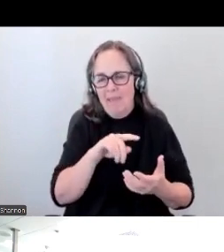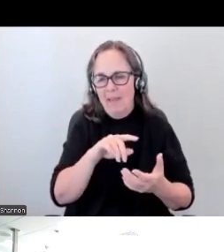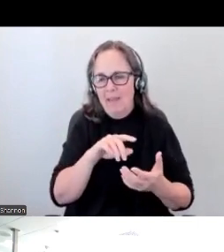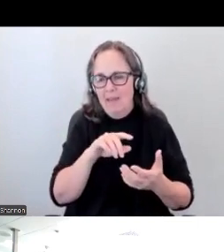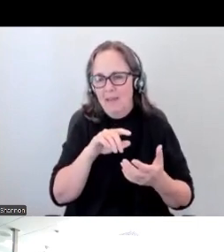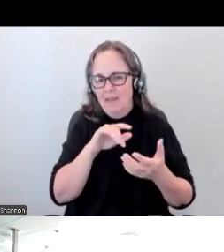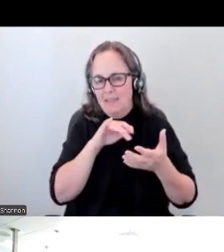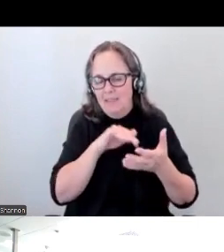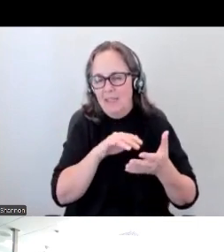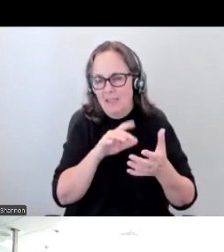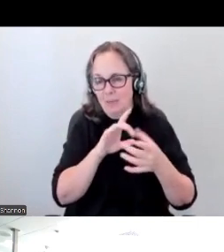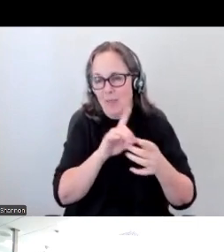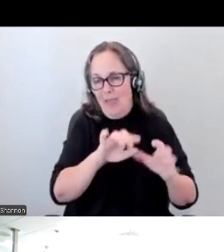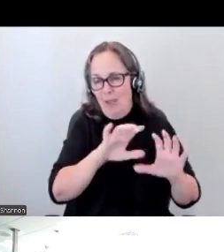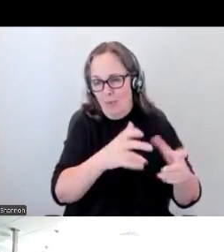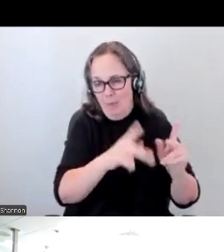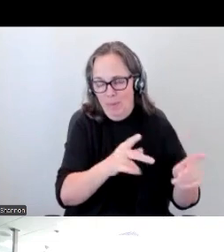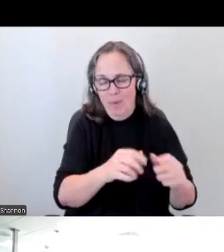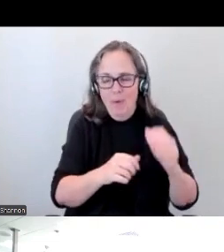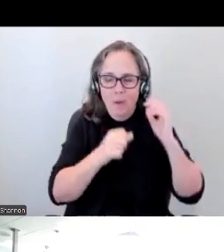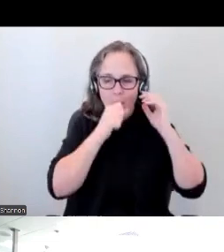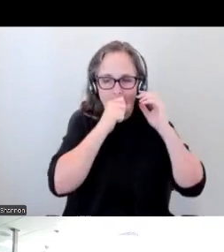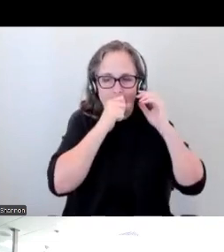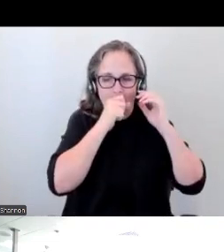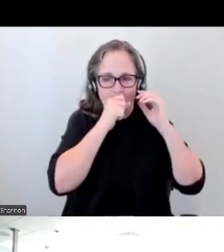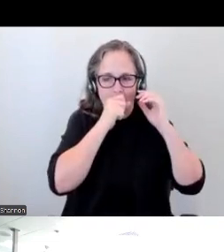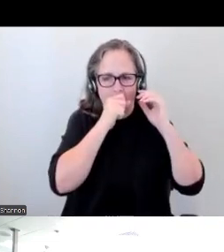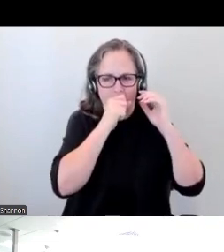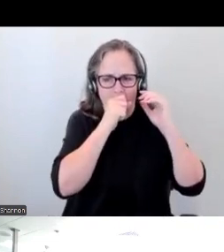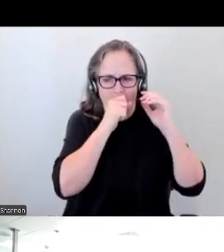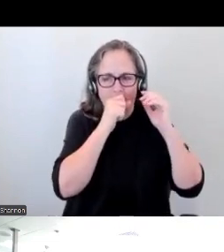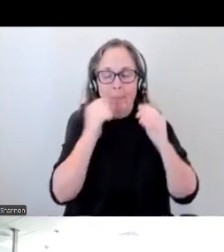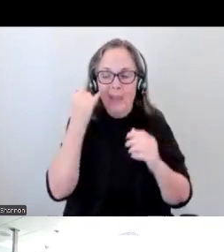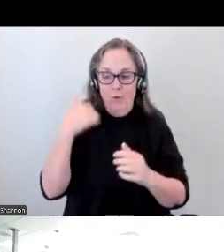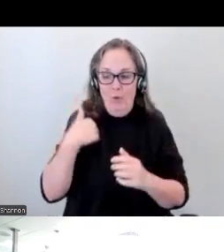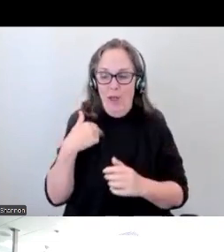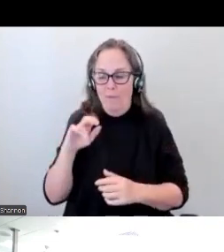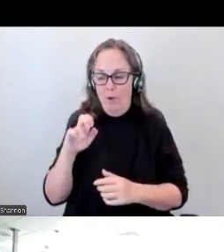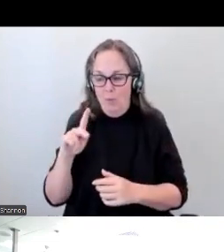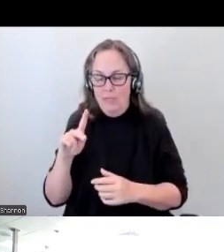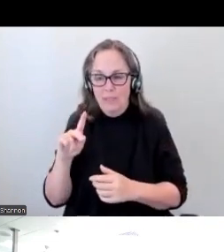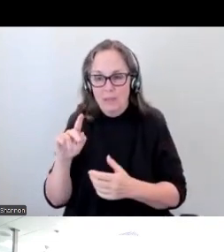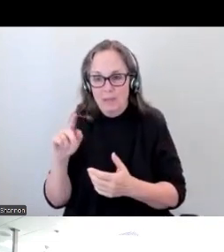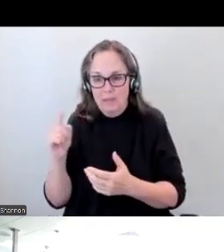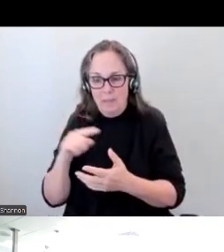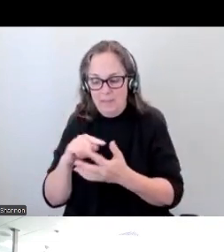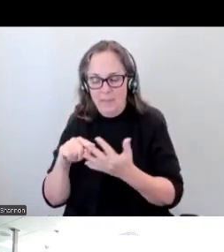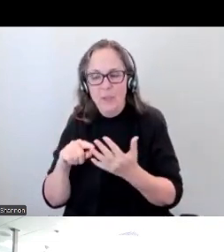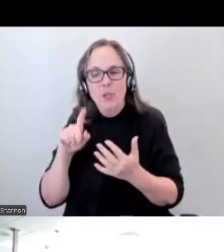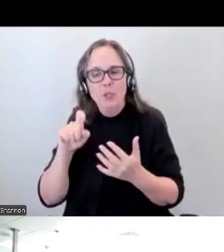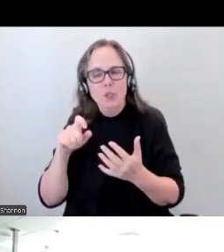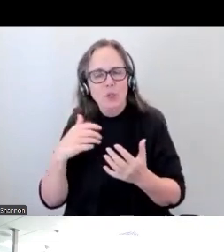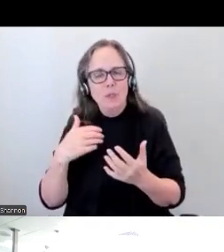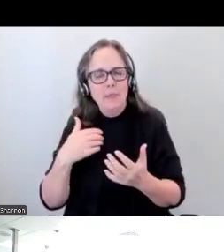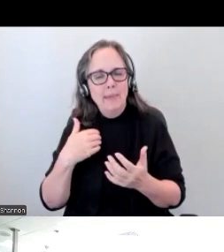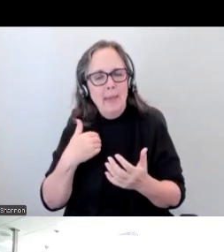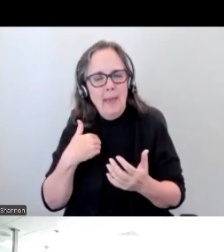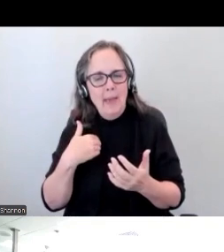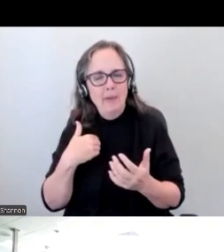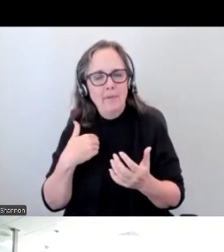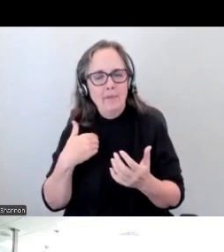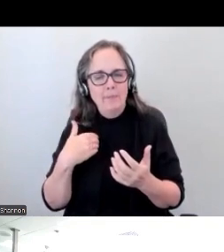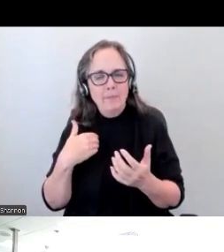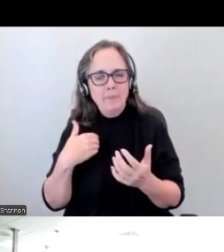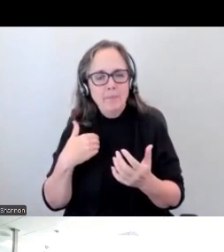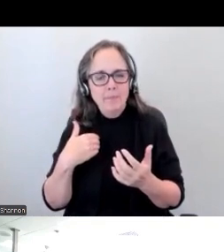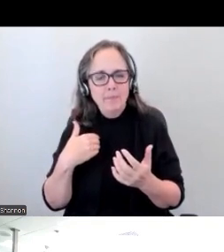for Cologuard on. If you have one of those risk factors, you probably should have a conversation.